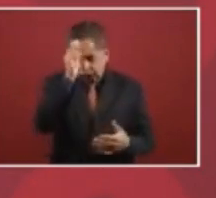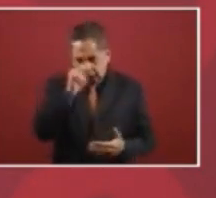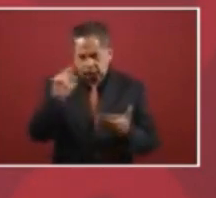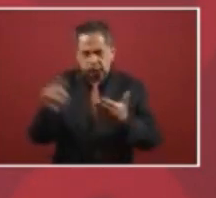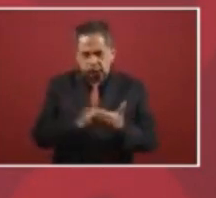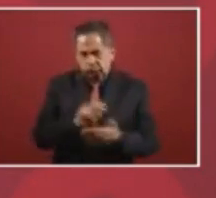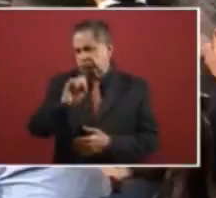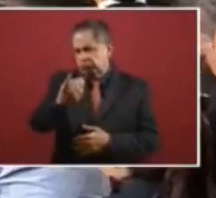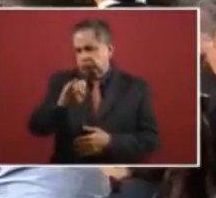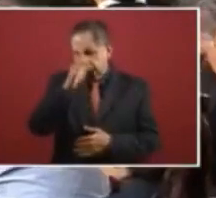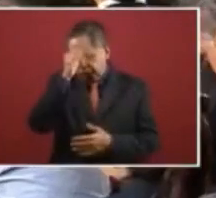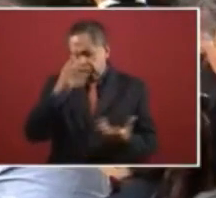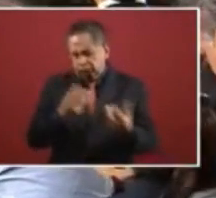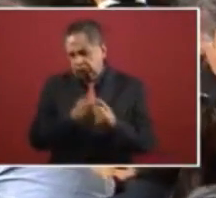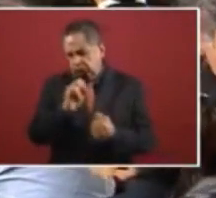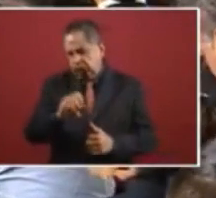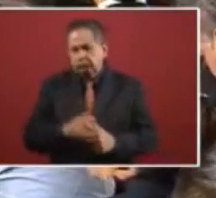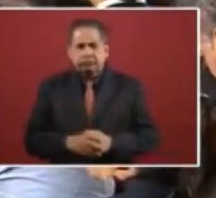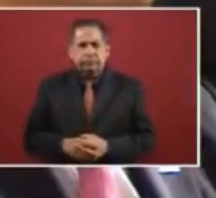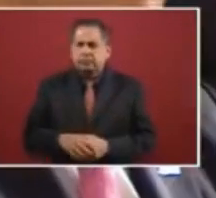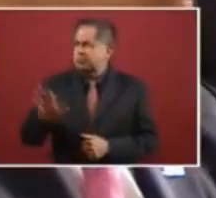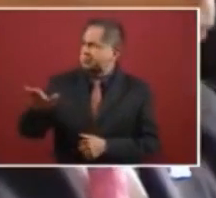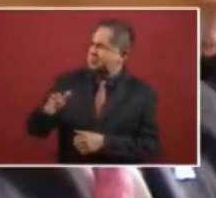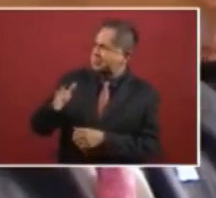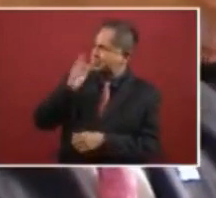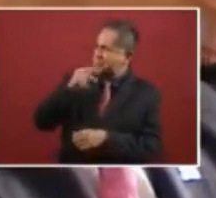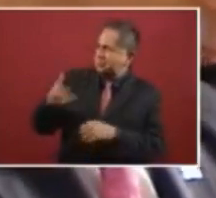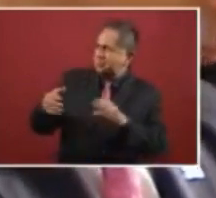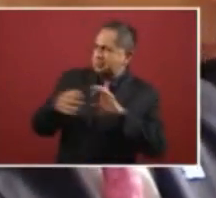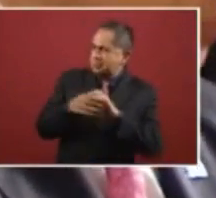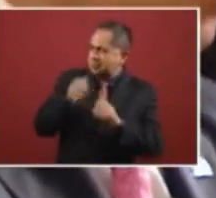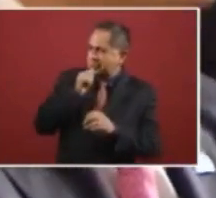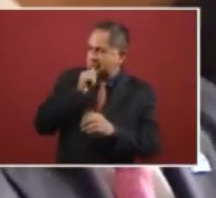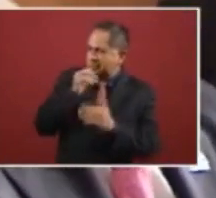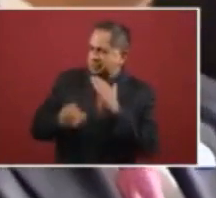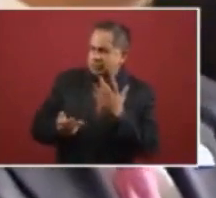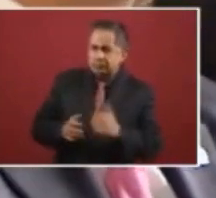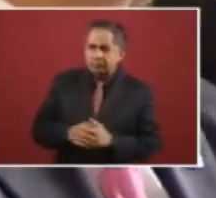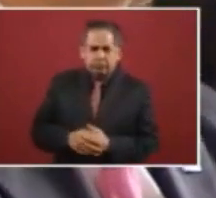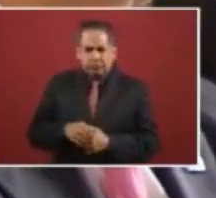a cool head. And I hope we'll be able to come to an agreement.